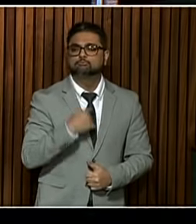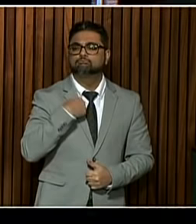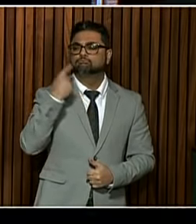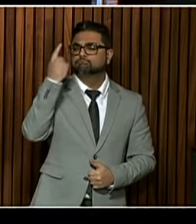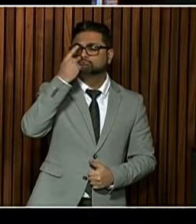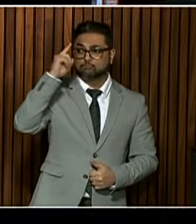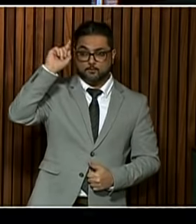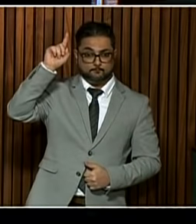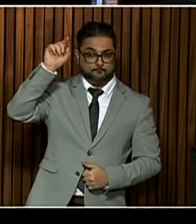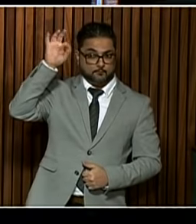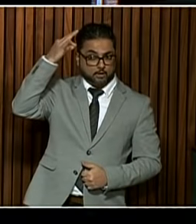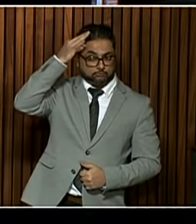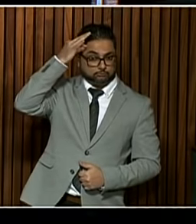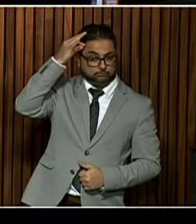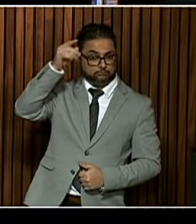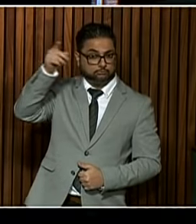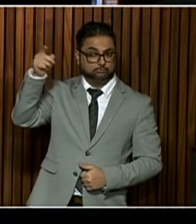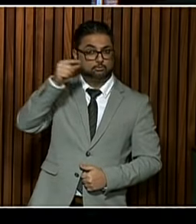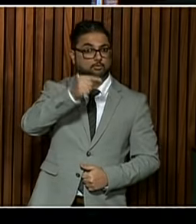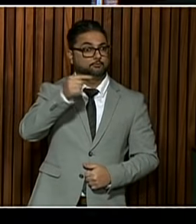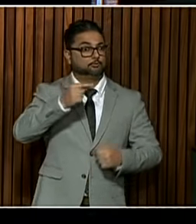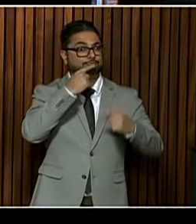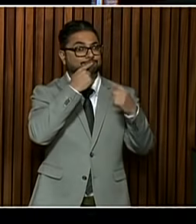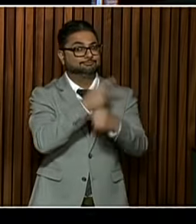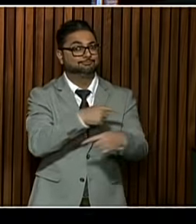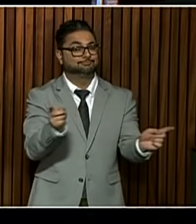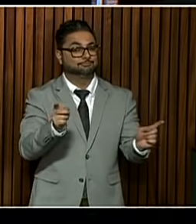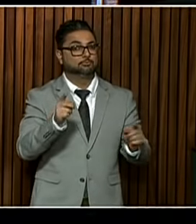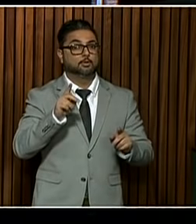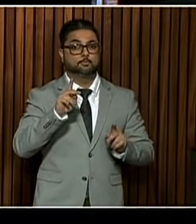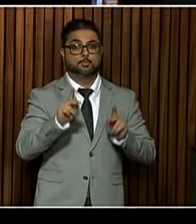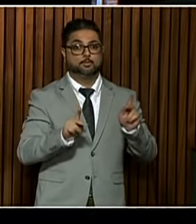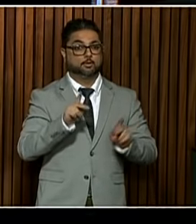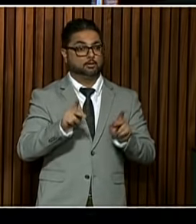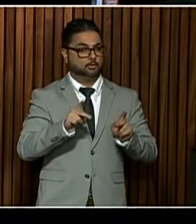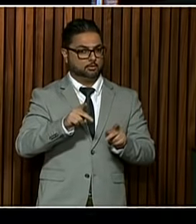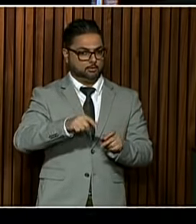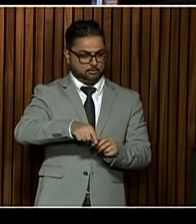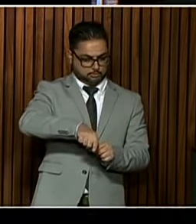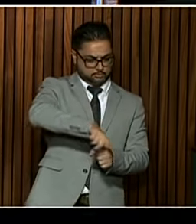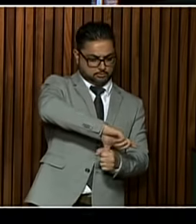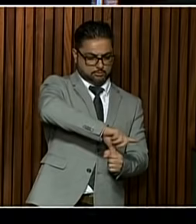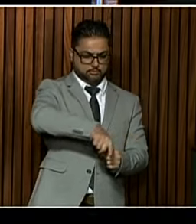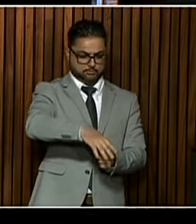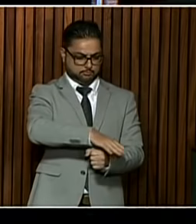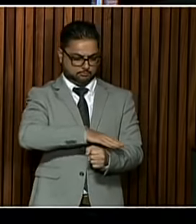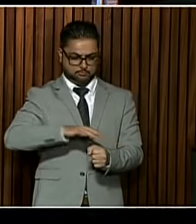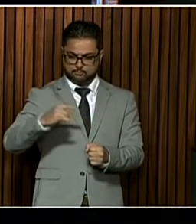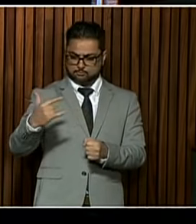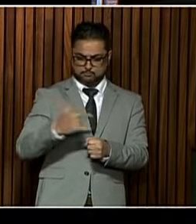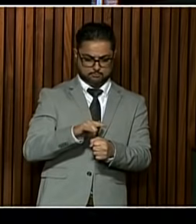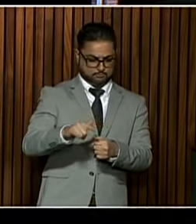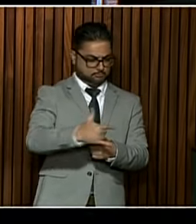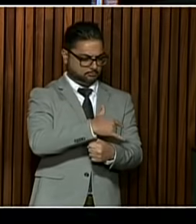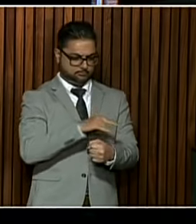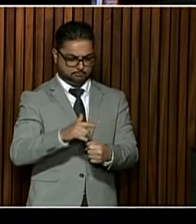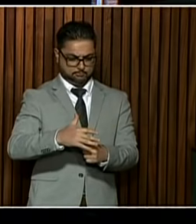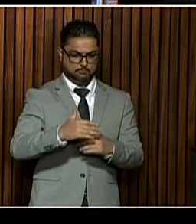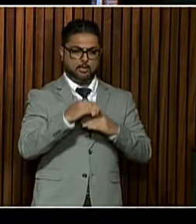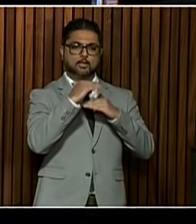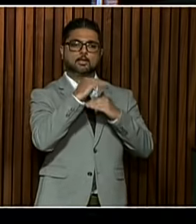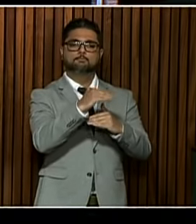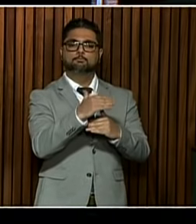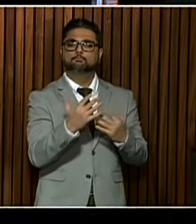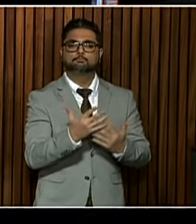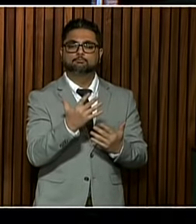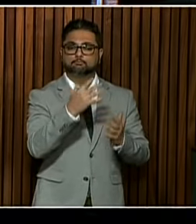traveling domestically if they have symptoms, how that would affect just overall rates in Ontario, and whether there might be any